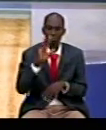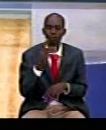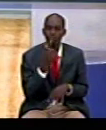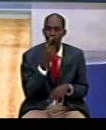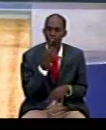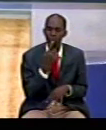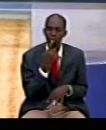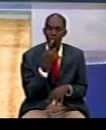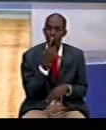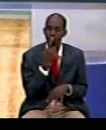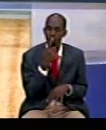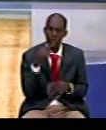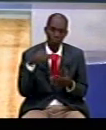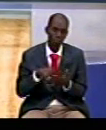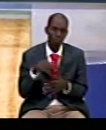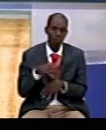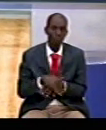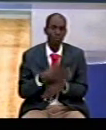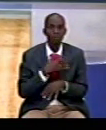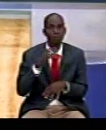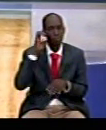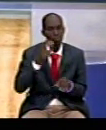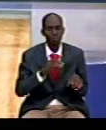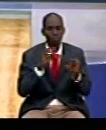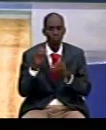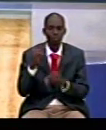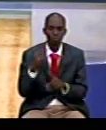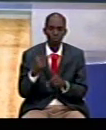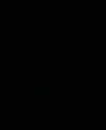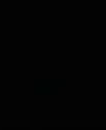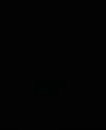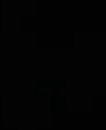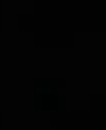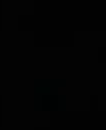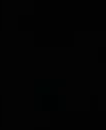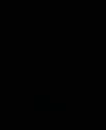tonight. And it puts the word in your mouth.